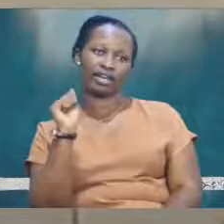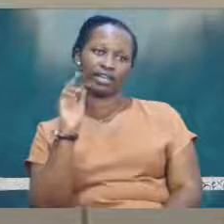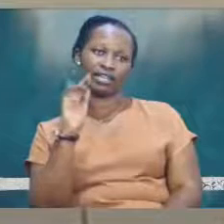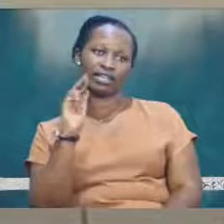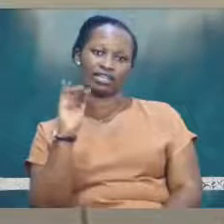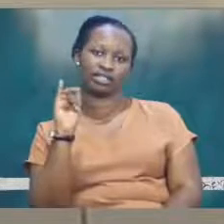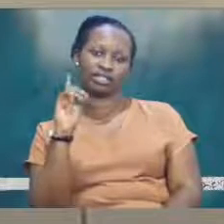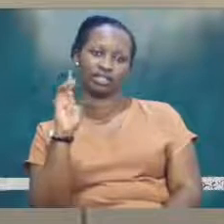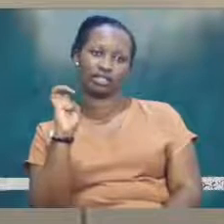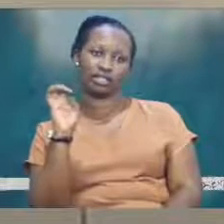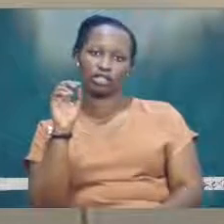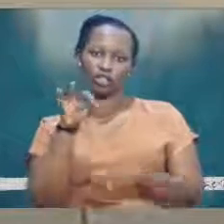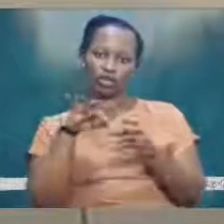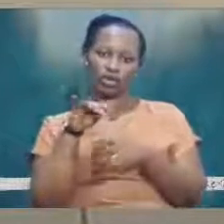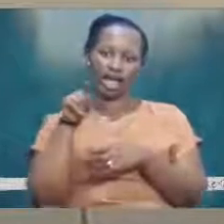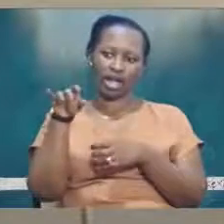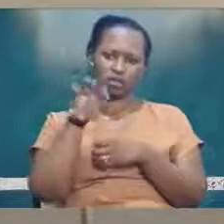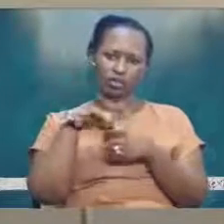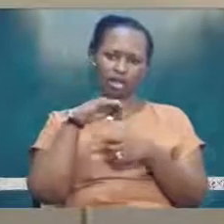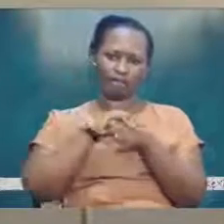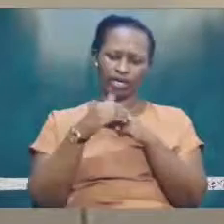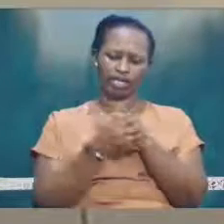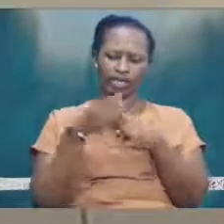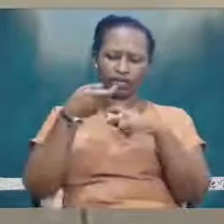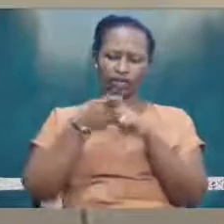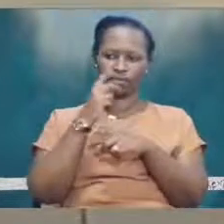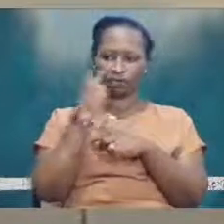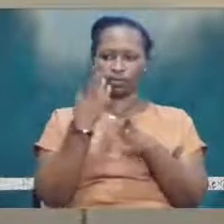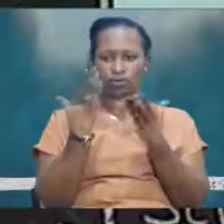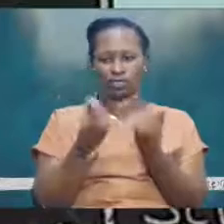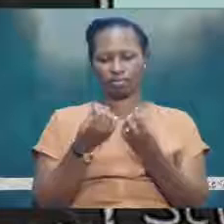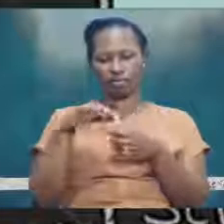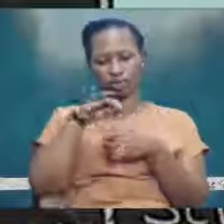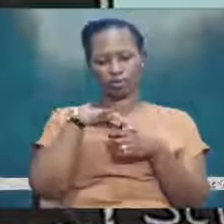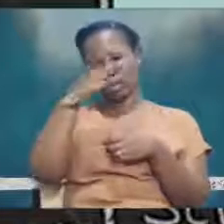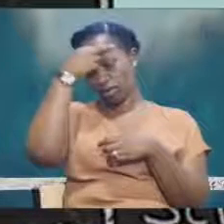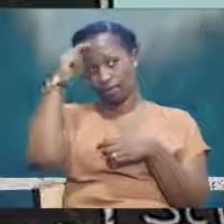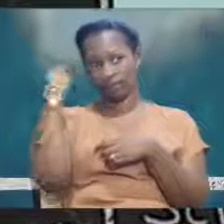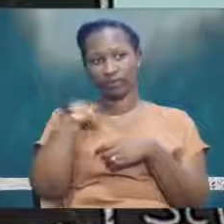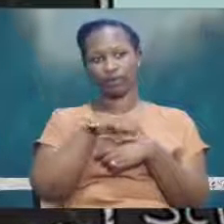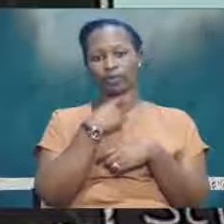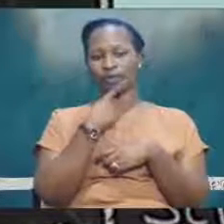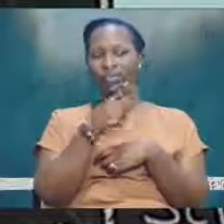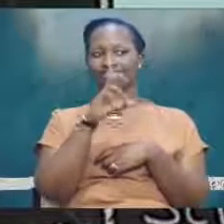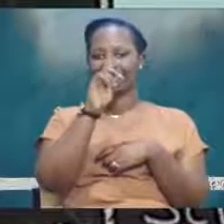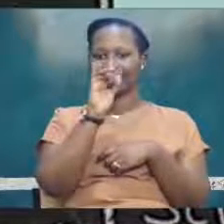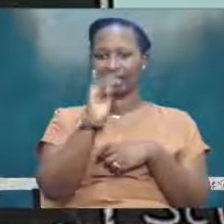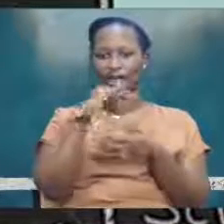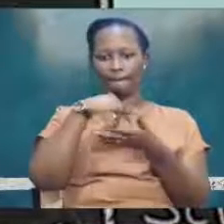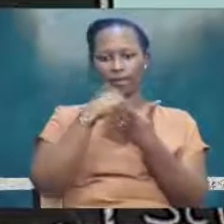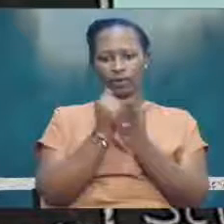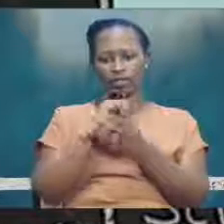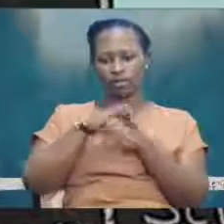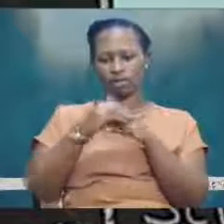sugars which are made from 2 simple sugars. That's why we say they are di, because they are formed from